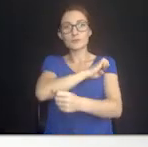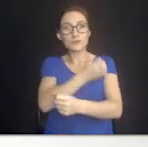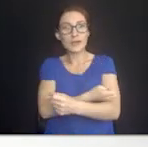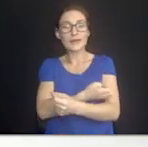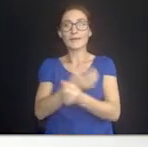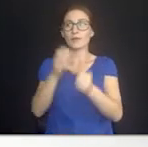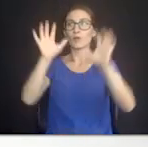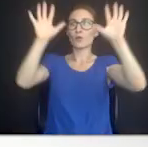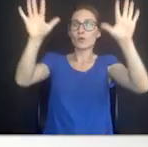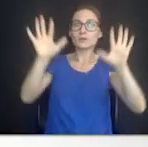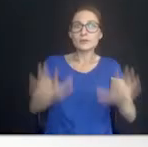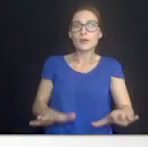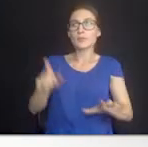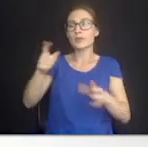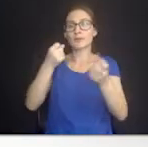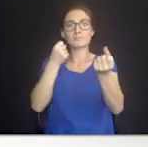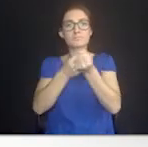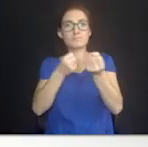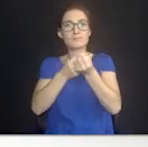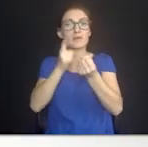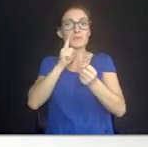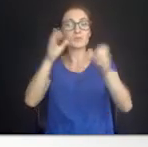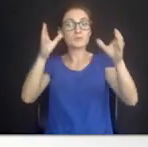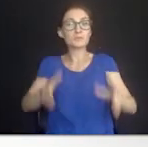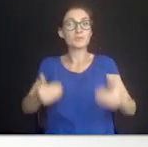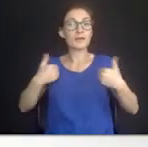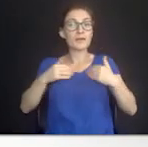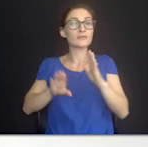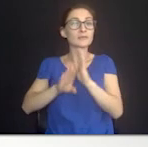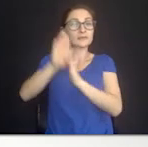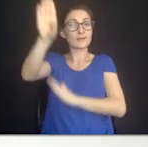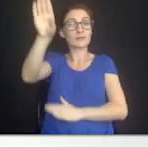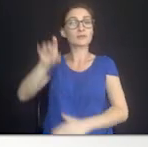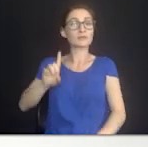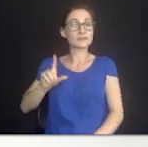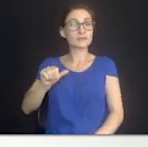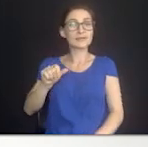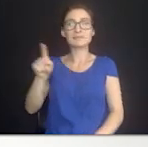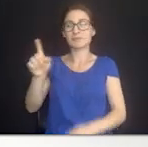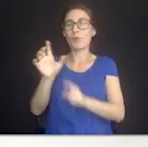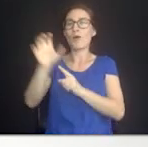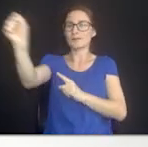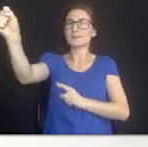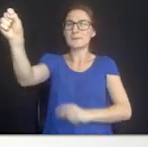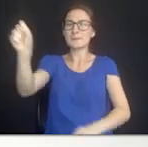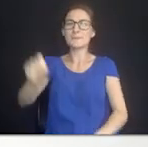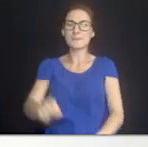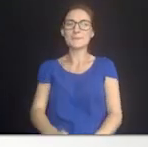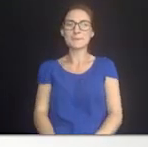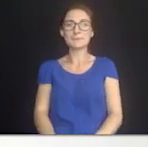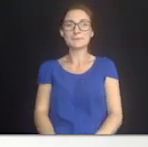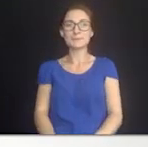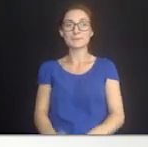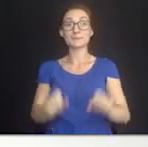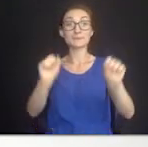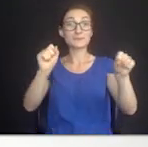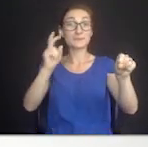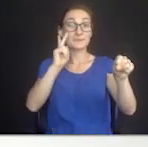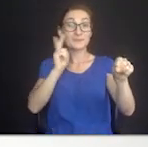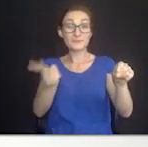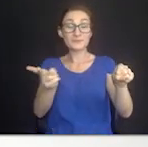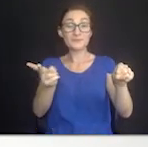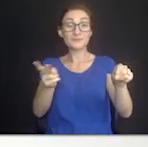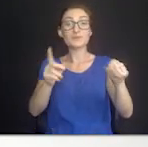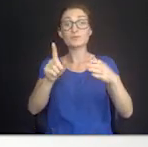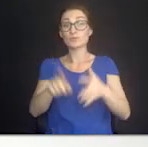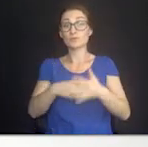are energetic. They are advocates for those with individuals with developmental disabilities, and they are awesome. Like you can